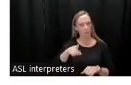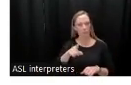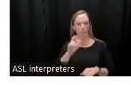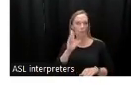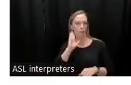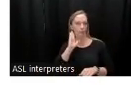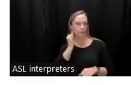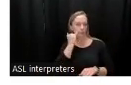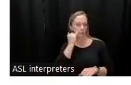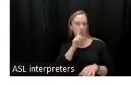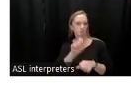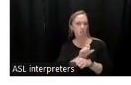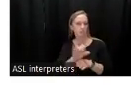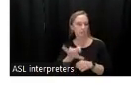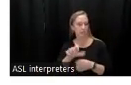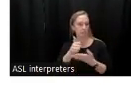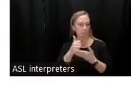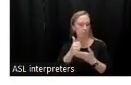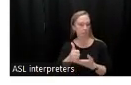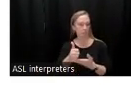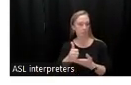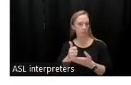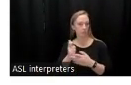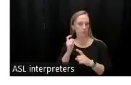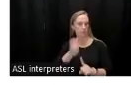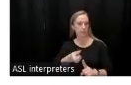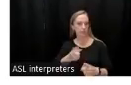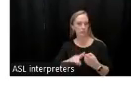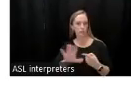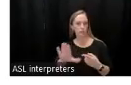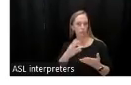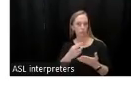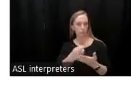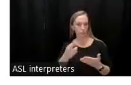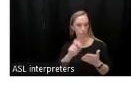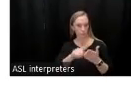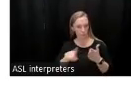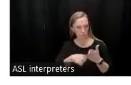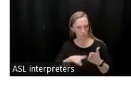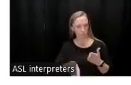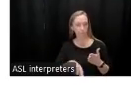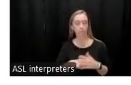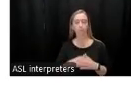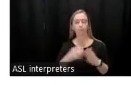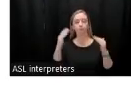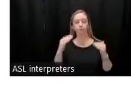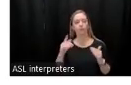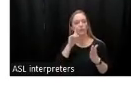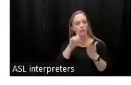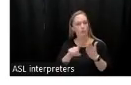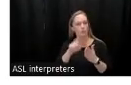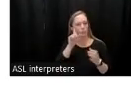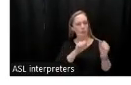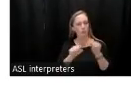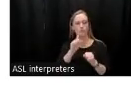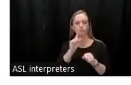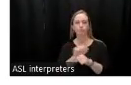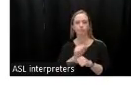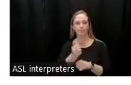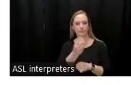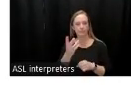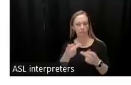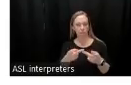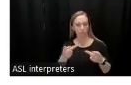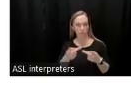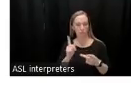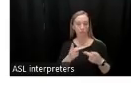whether it contributes to your research. The research strategy, there's actually multiple places where the place and